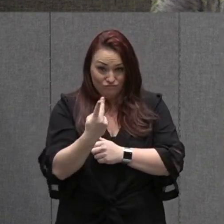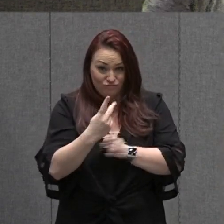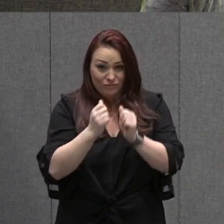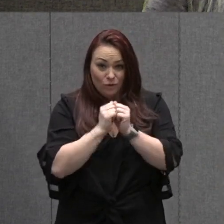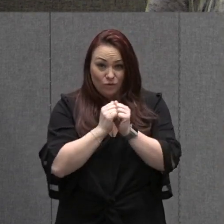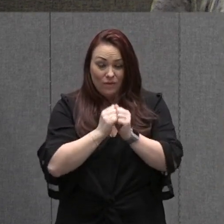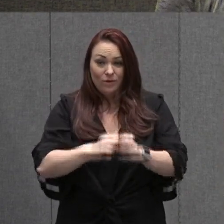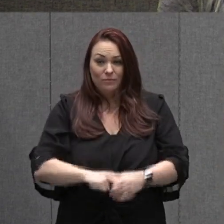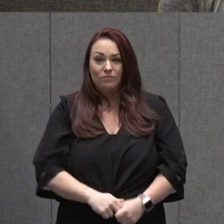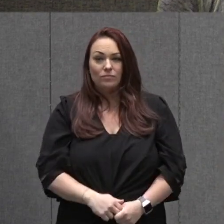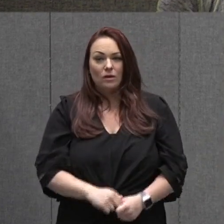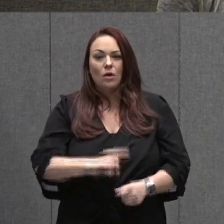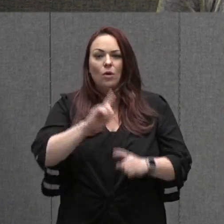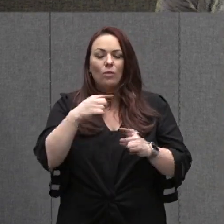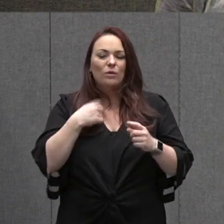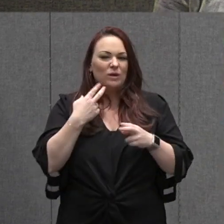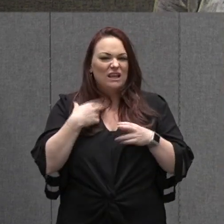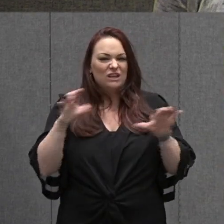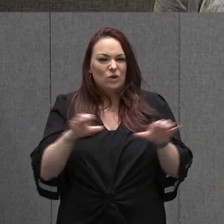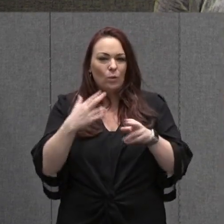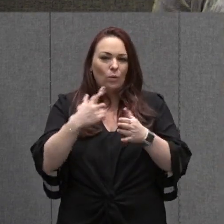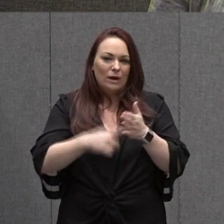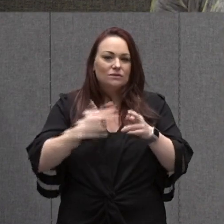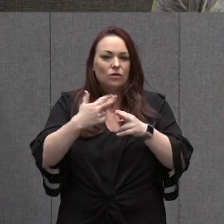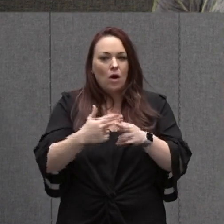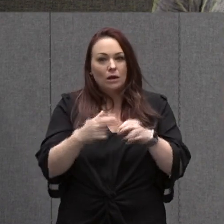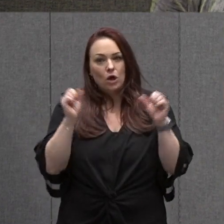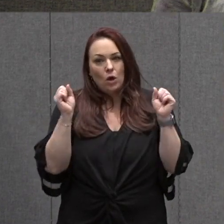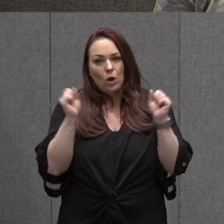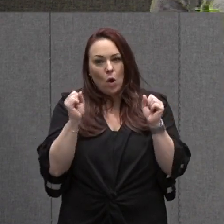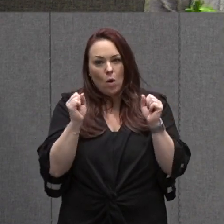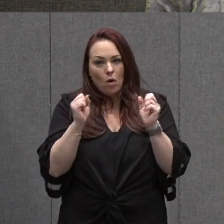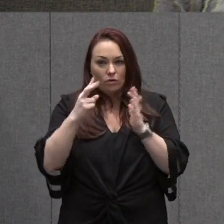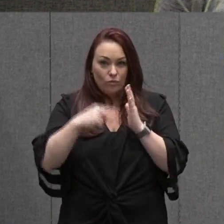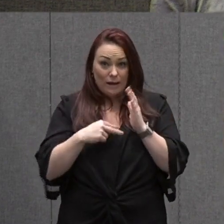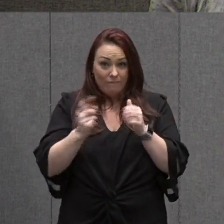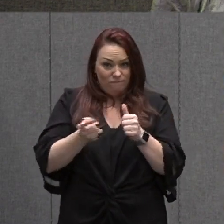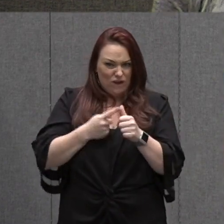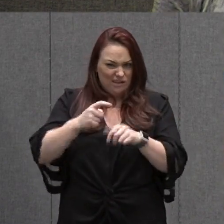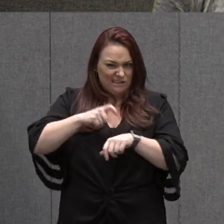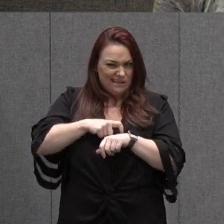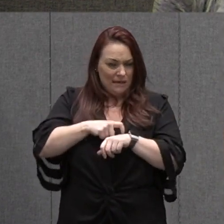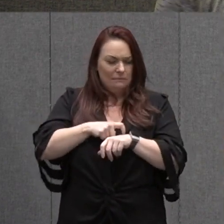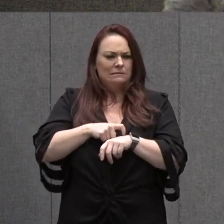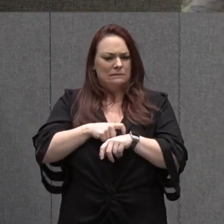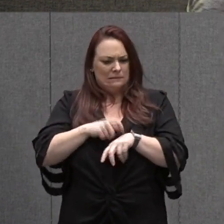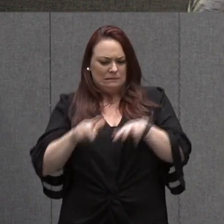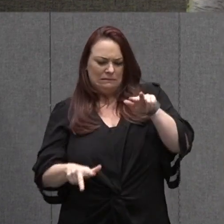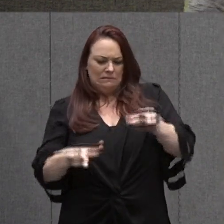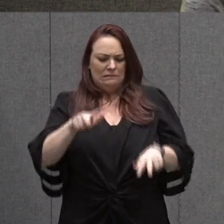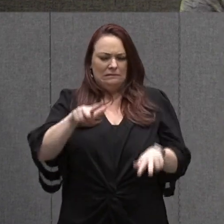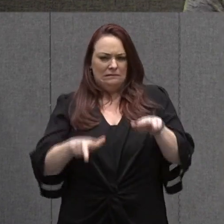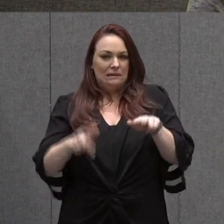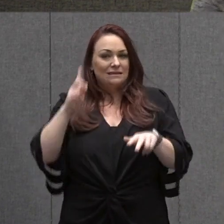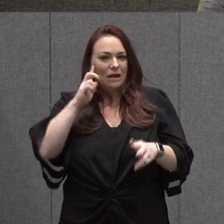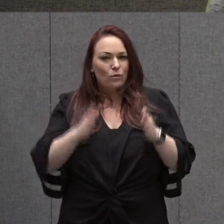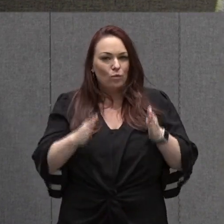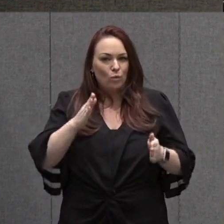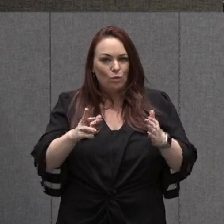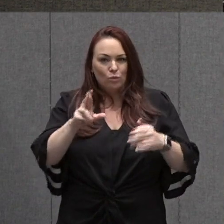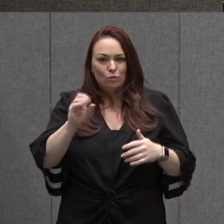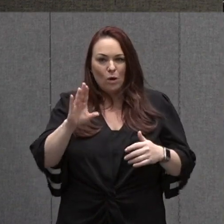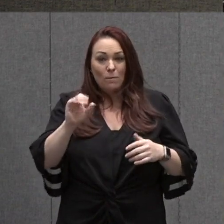sometimes when we do a cold read, when we read something the first time, we do kind of sound like a robot. This time, let's try